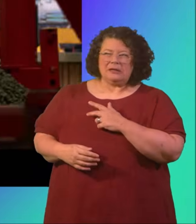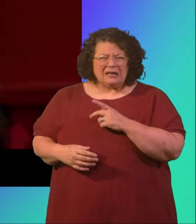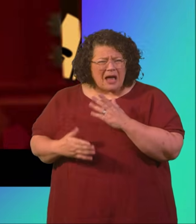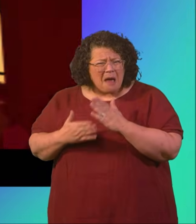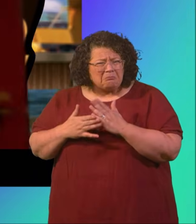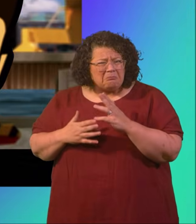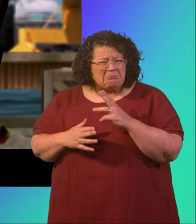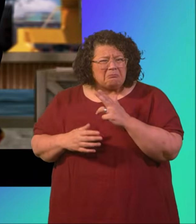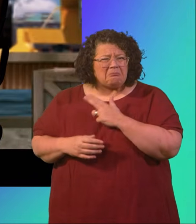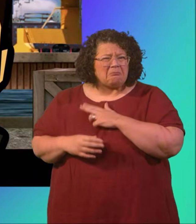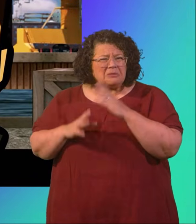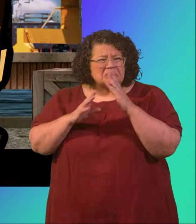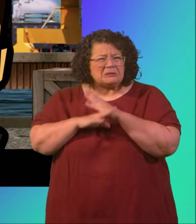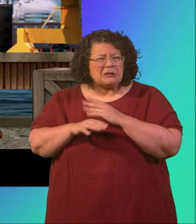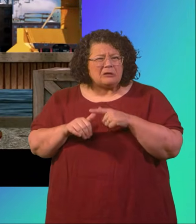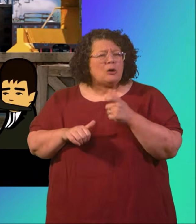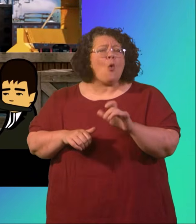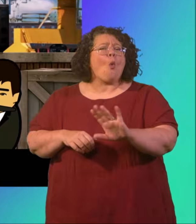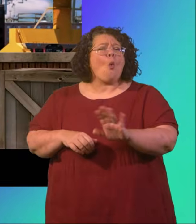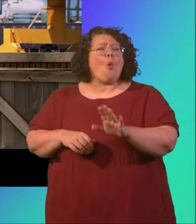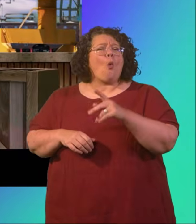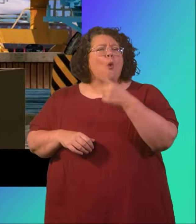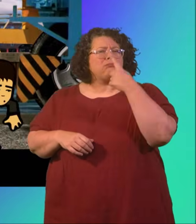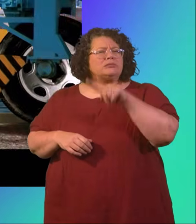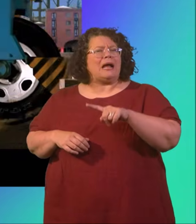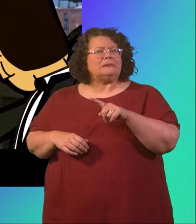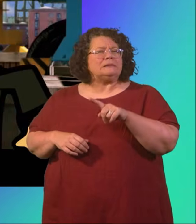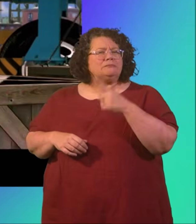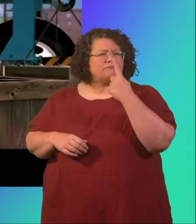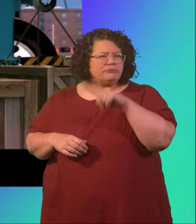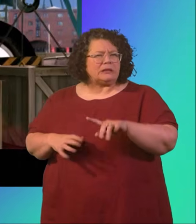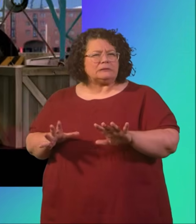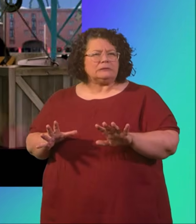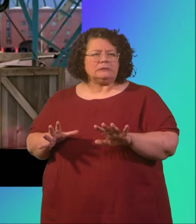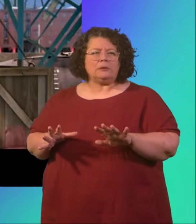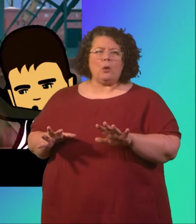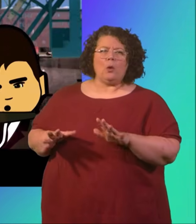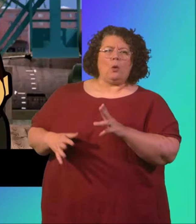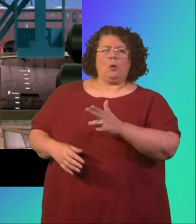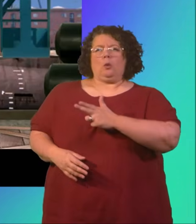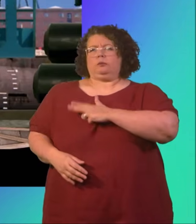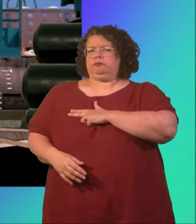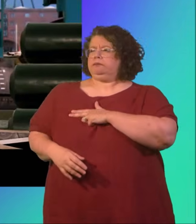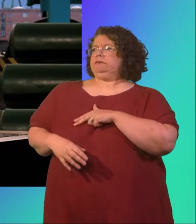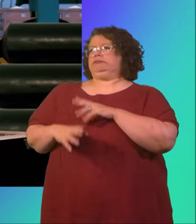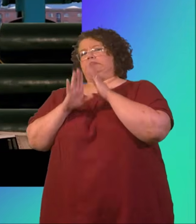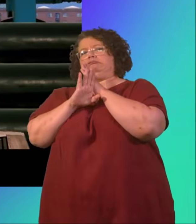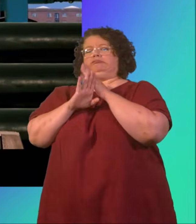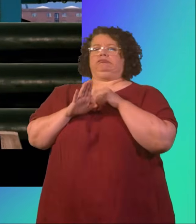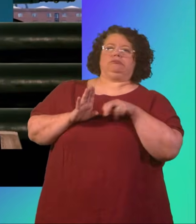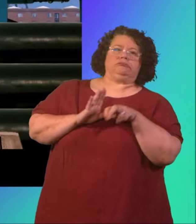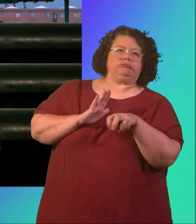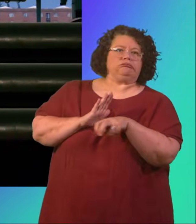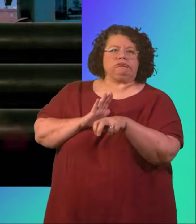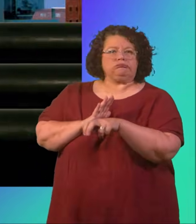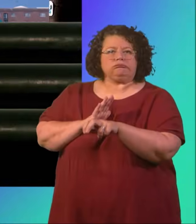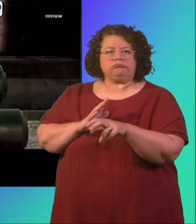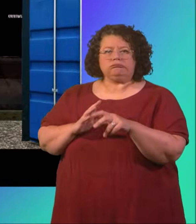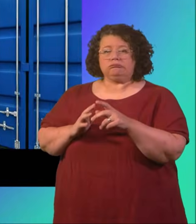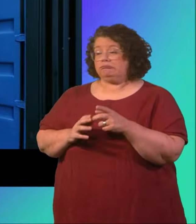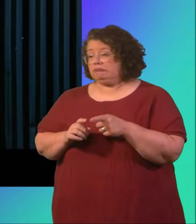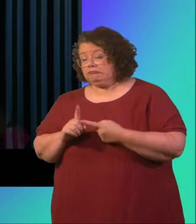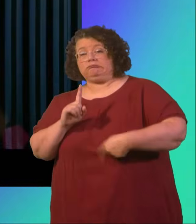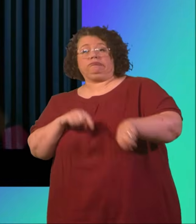agent? Okay, he was pretending to be a secret agent. Cool, calm and collected, 00 Ryan stepped from the shadows.